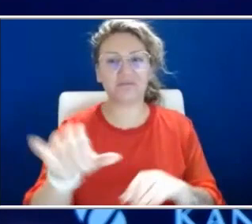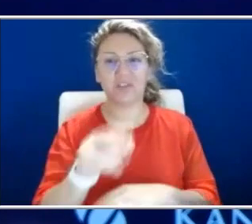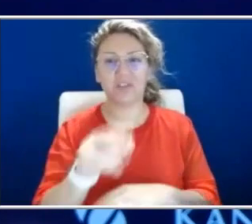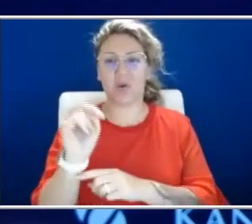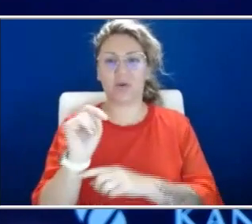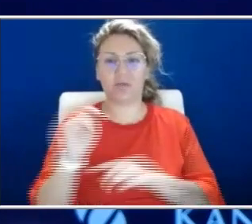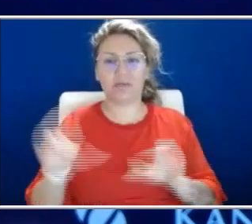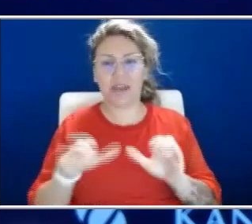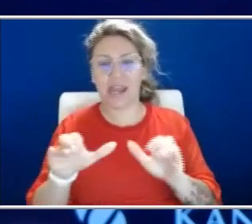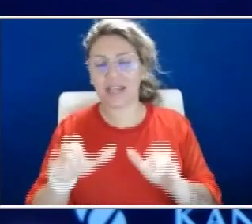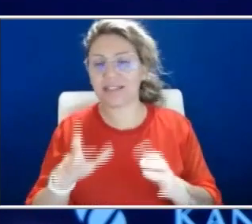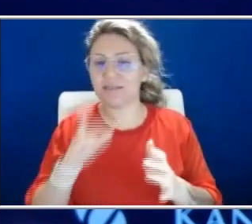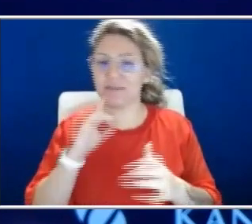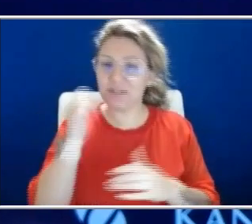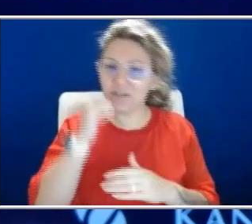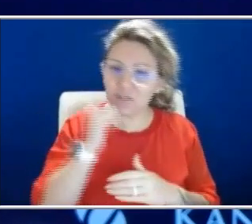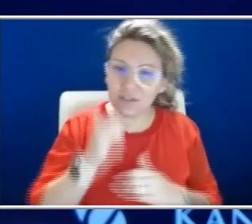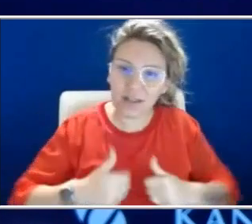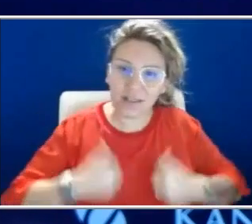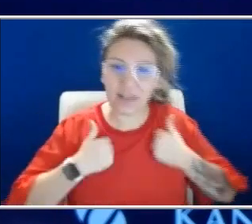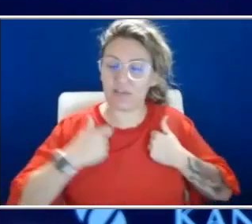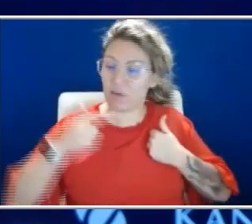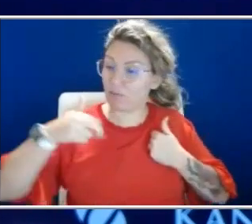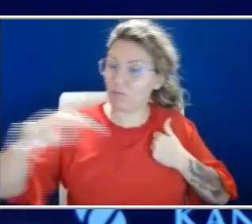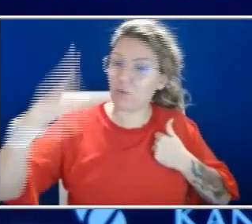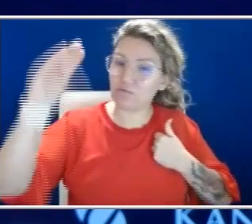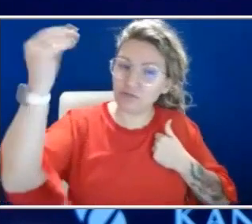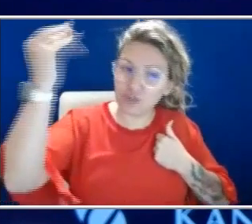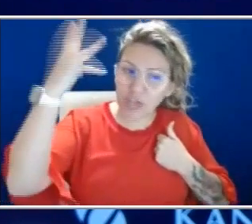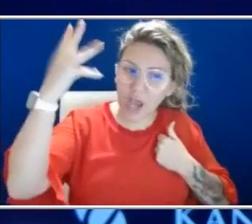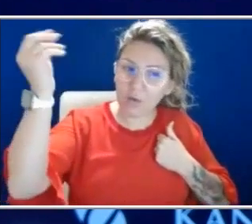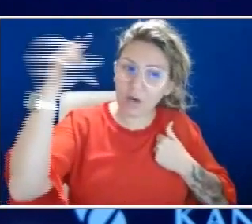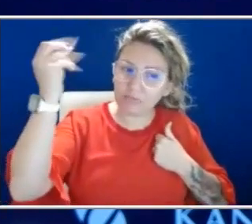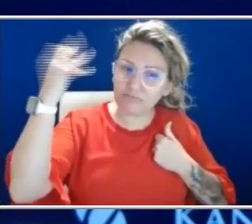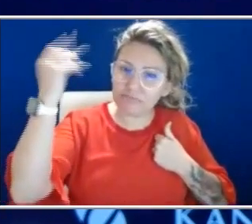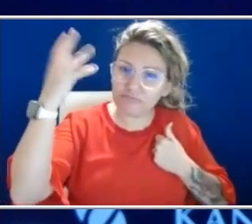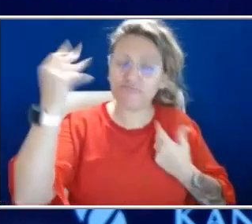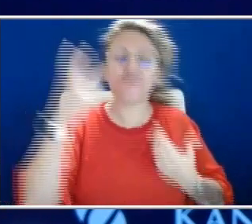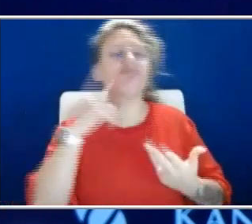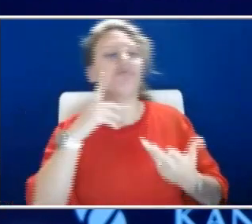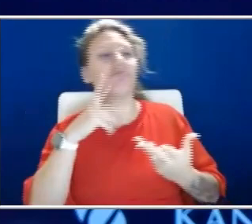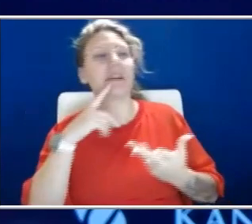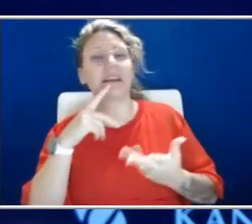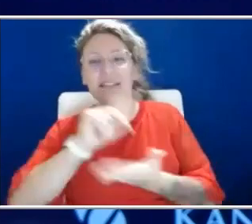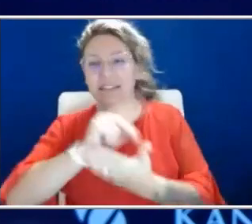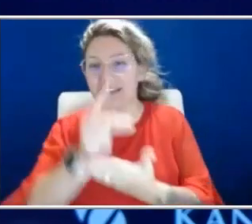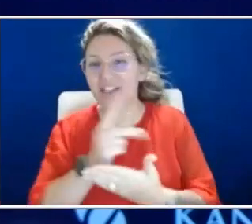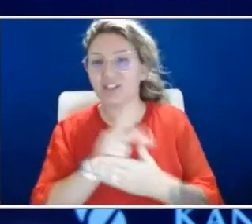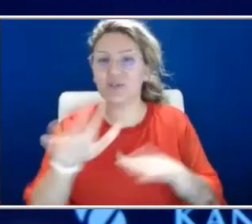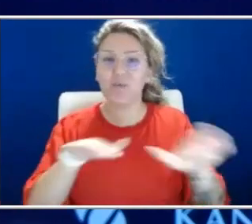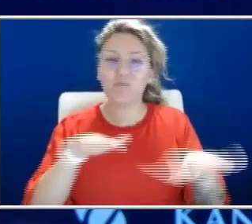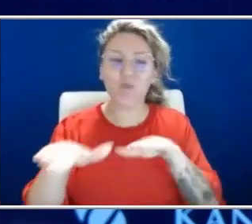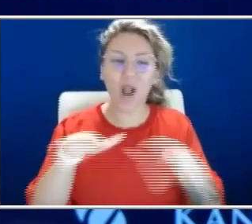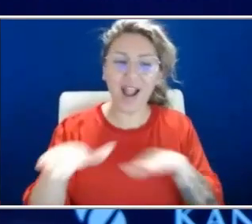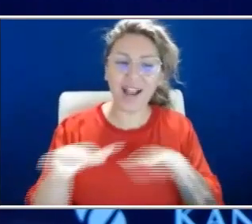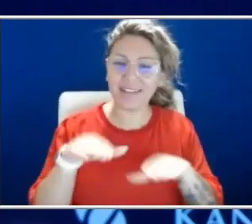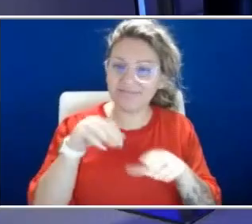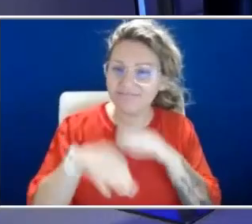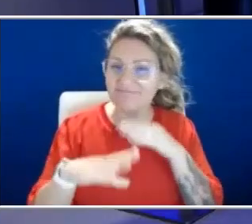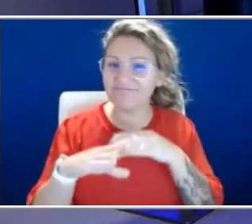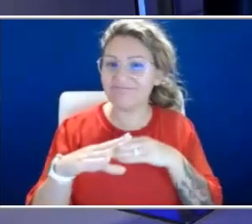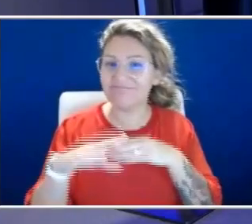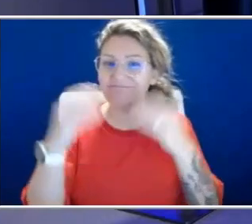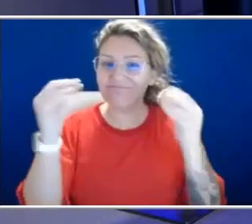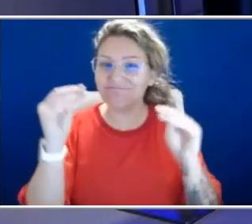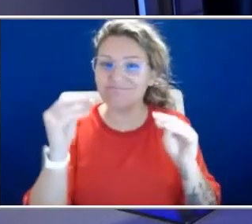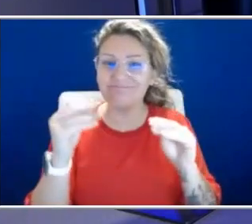daily living, getting to the shower, going to the kitchen, walking around Target if that's your thing, so You're prescribing